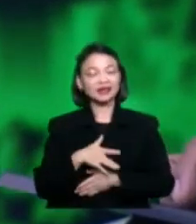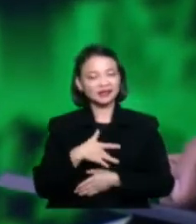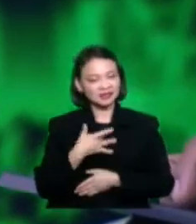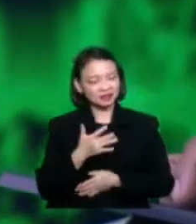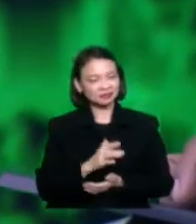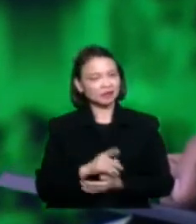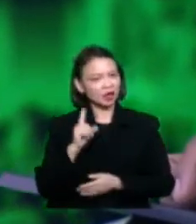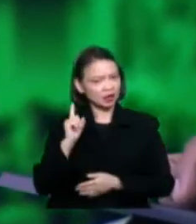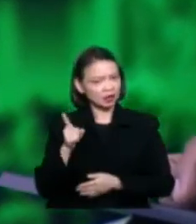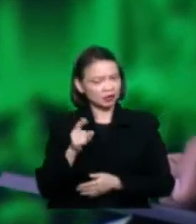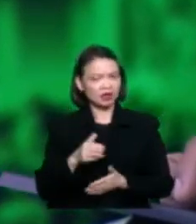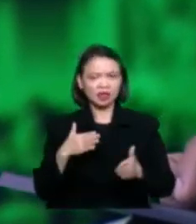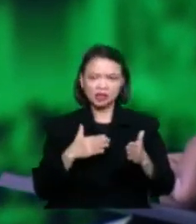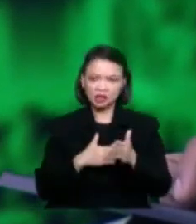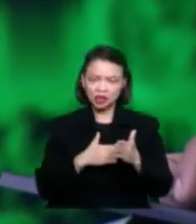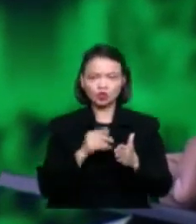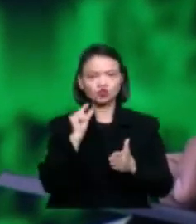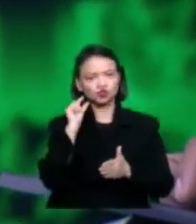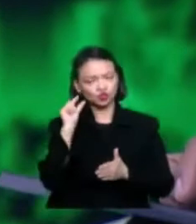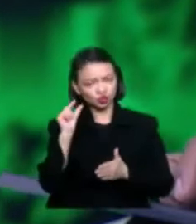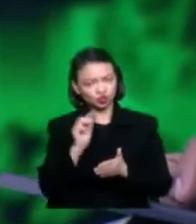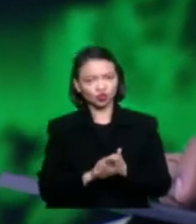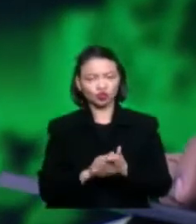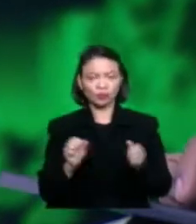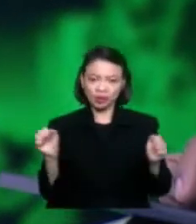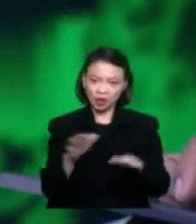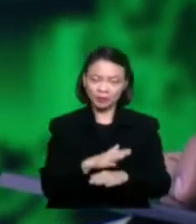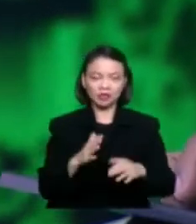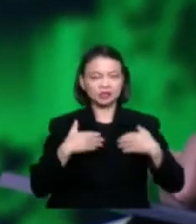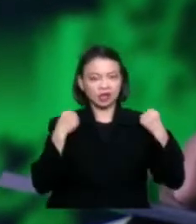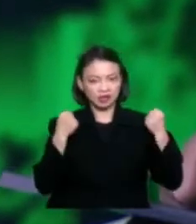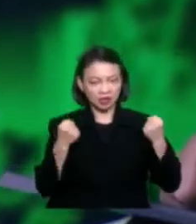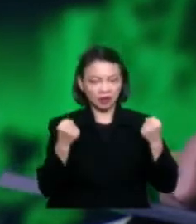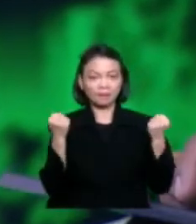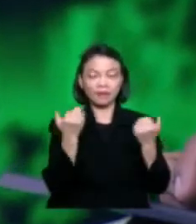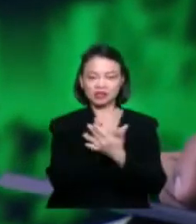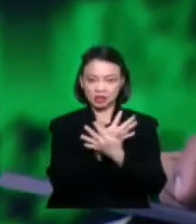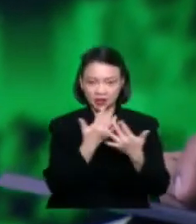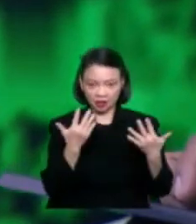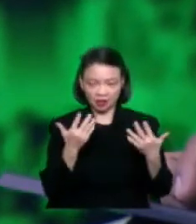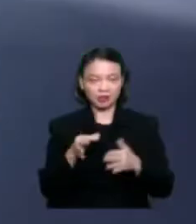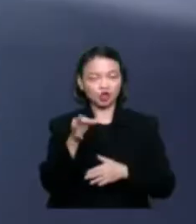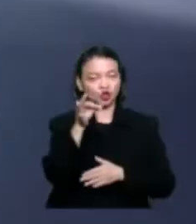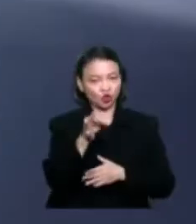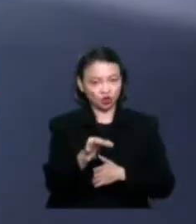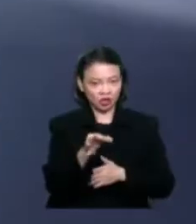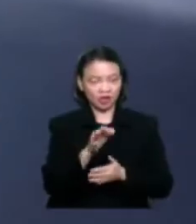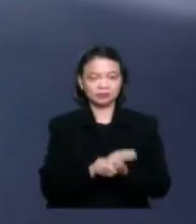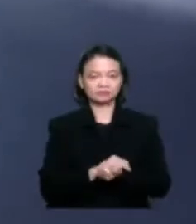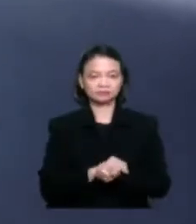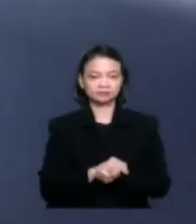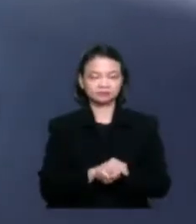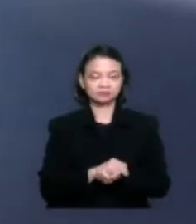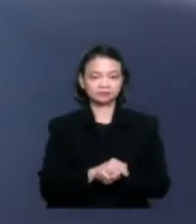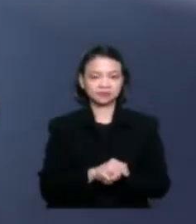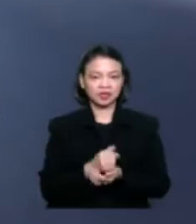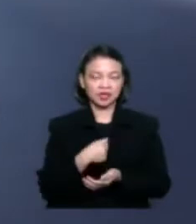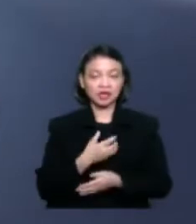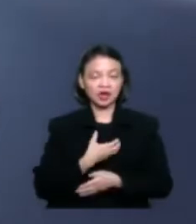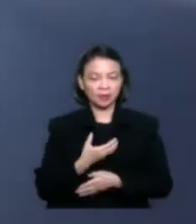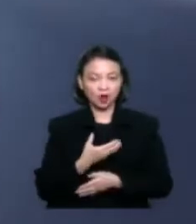this urban health. So I would like to ask Mr. Pandu Riono, what is the big challenge to implement the